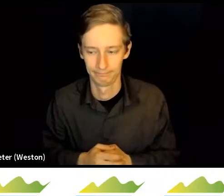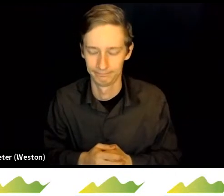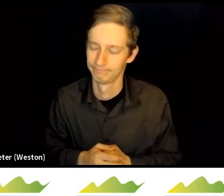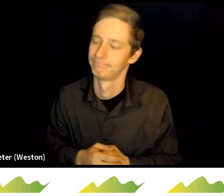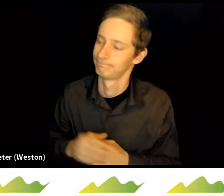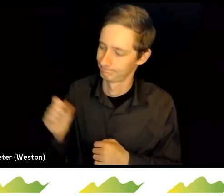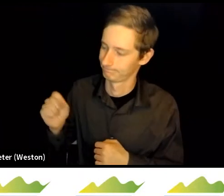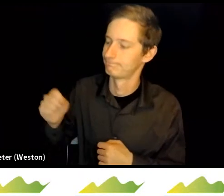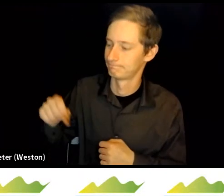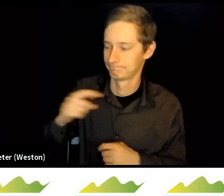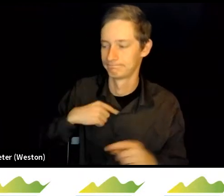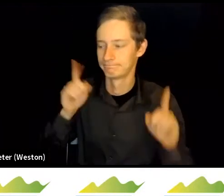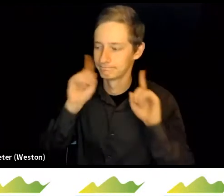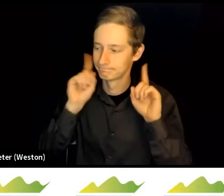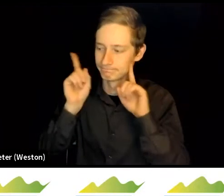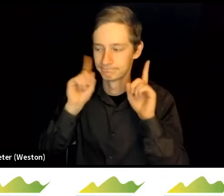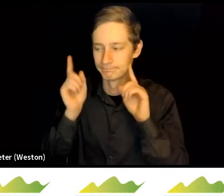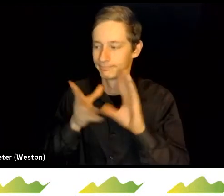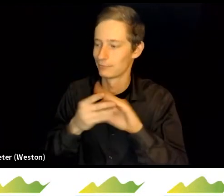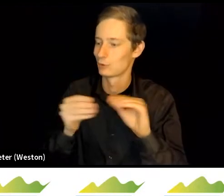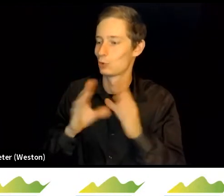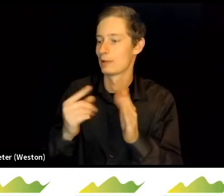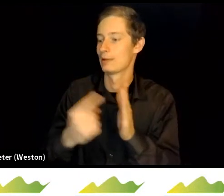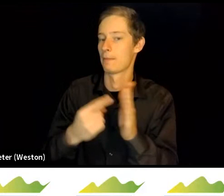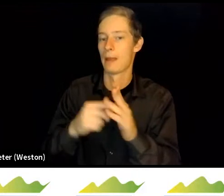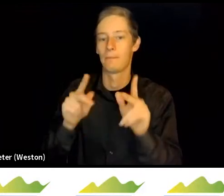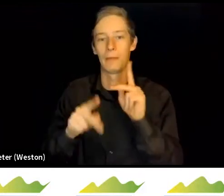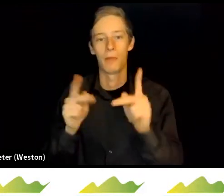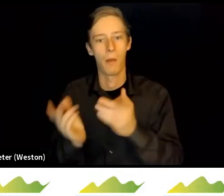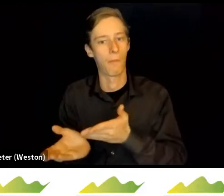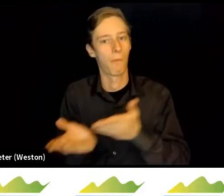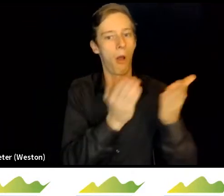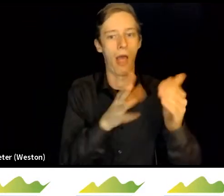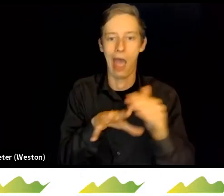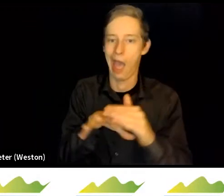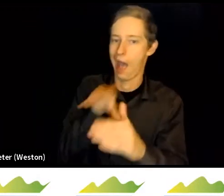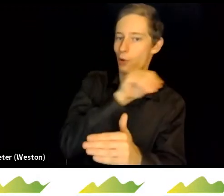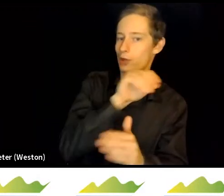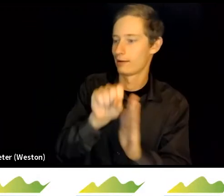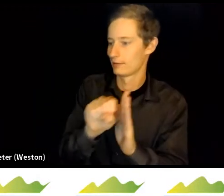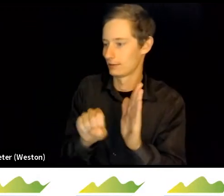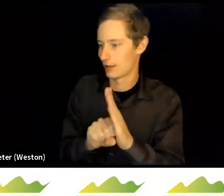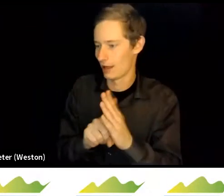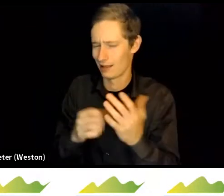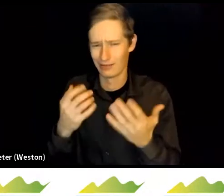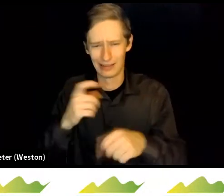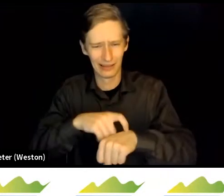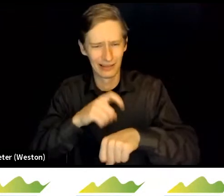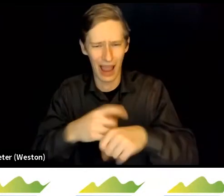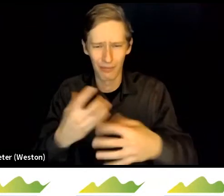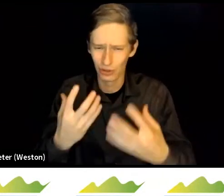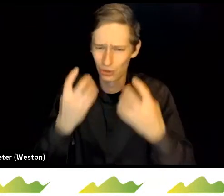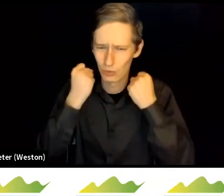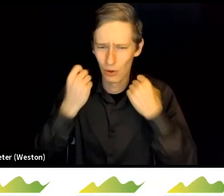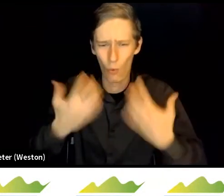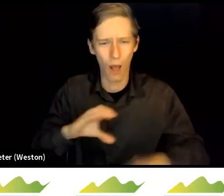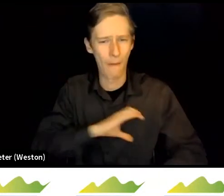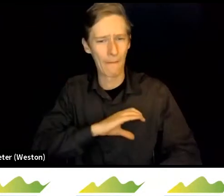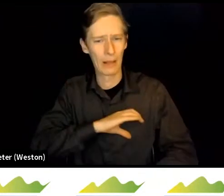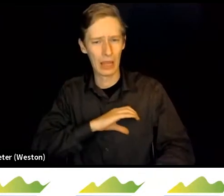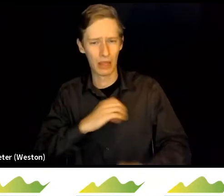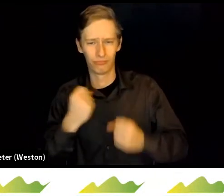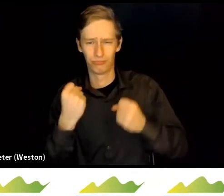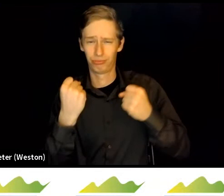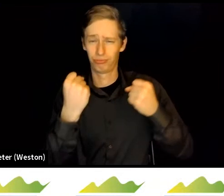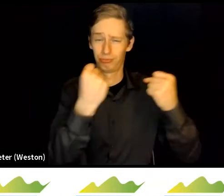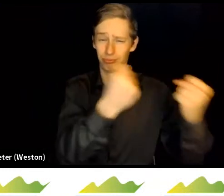sometimes driving clear across the state, consuming several hours of officers' time. So it sounds like a critical